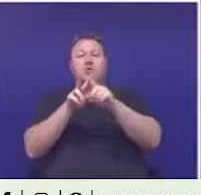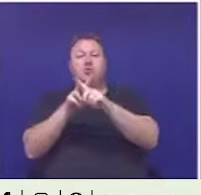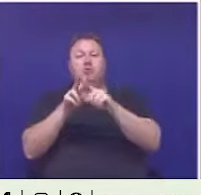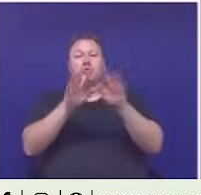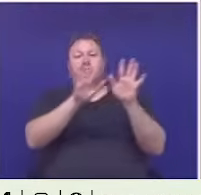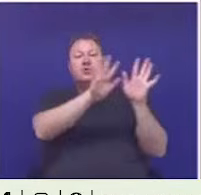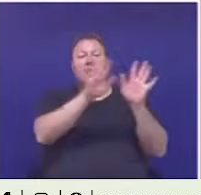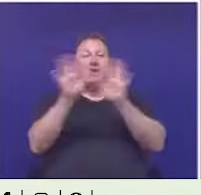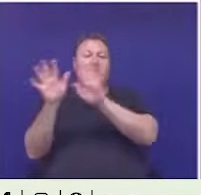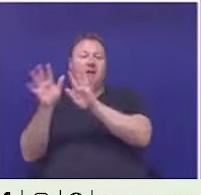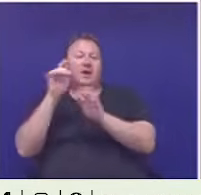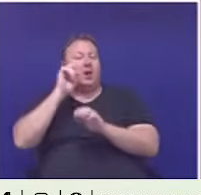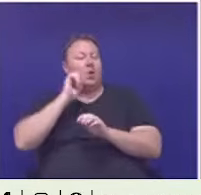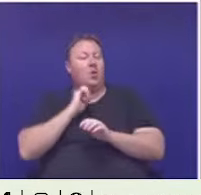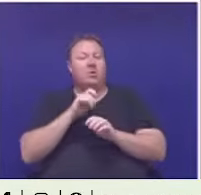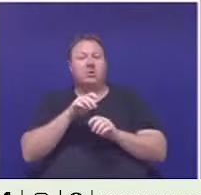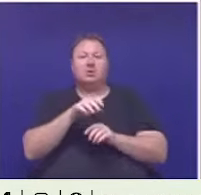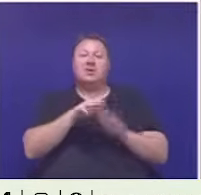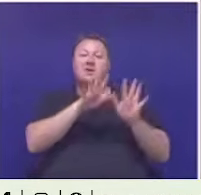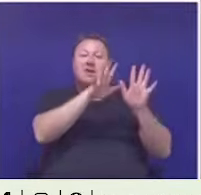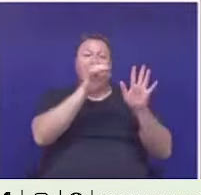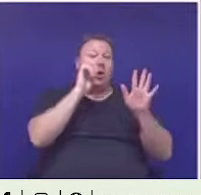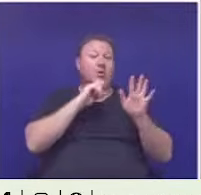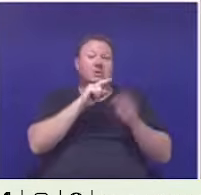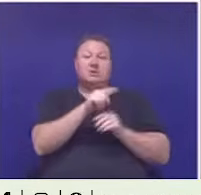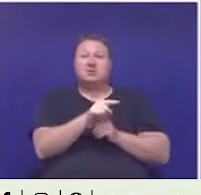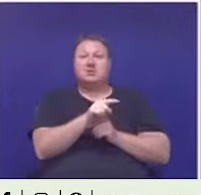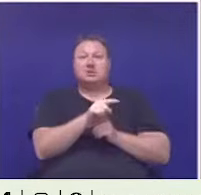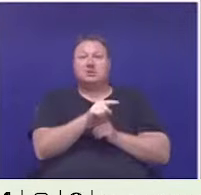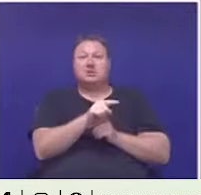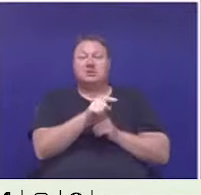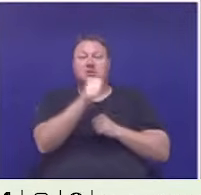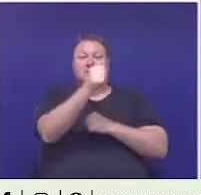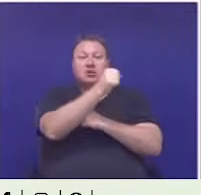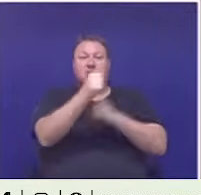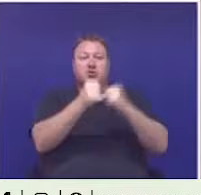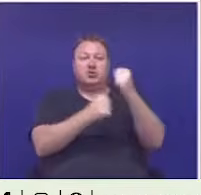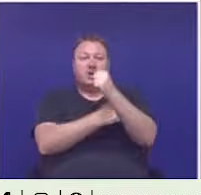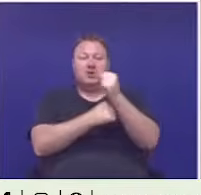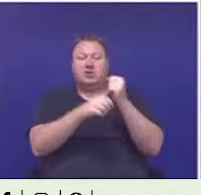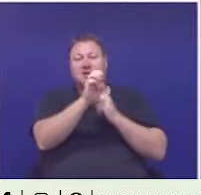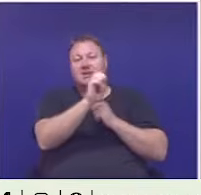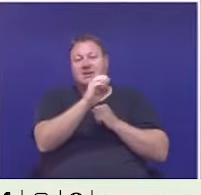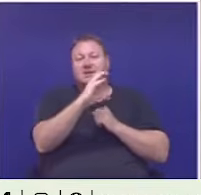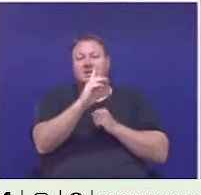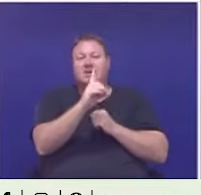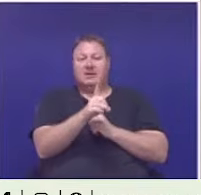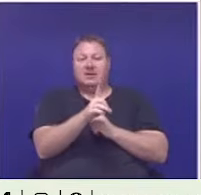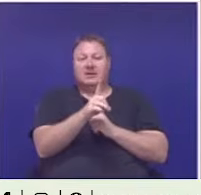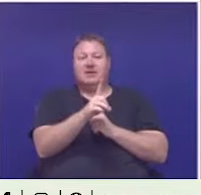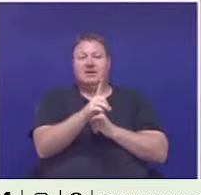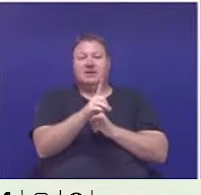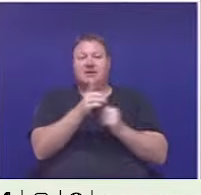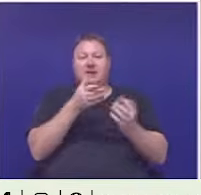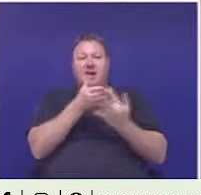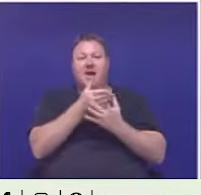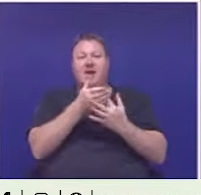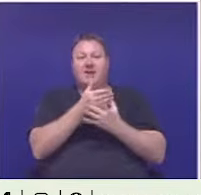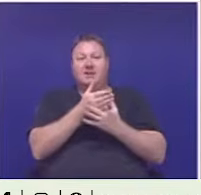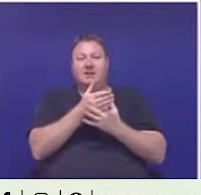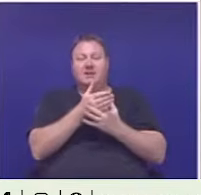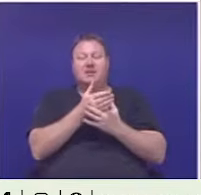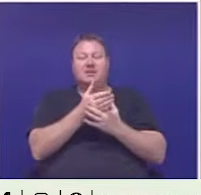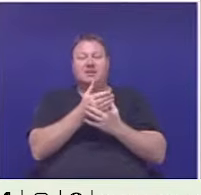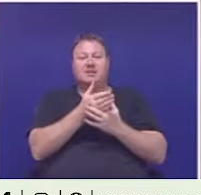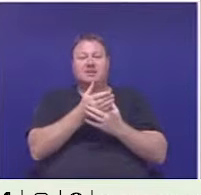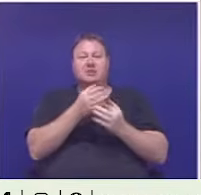of the 2 10-year-olds. The 1 10-year-old who has had a structured ECD center that they've had access to since they were 2 years